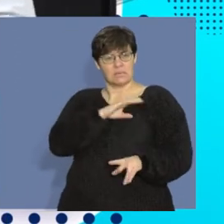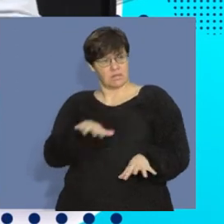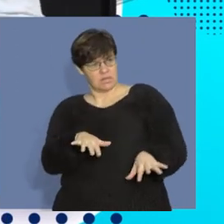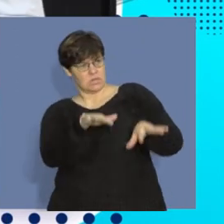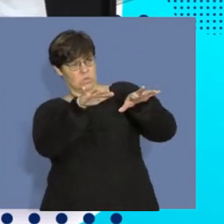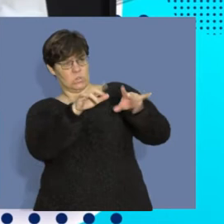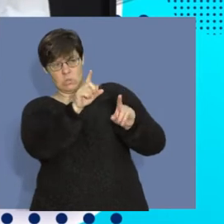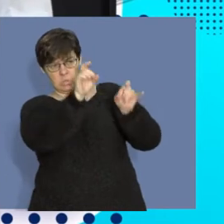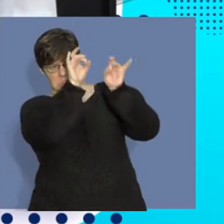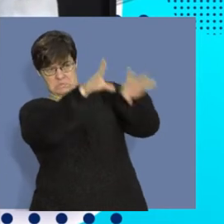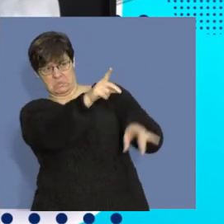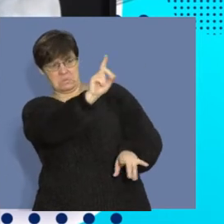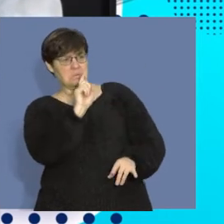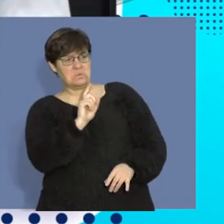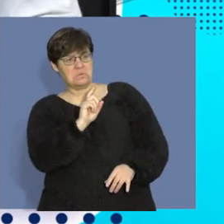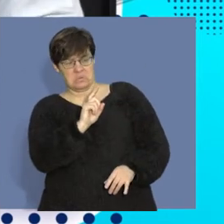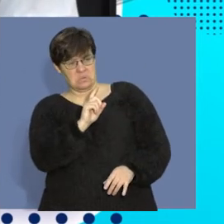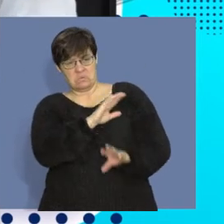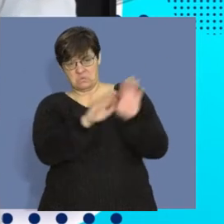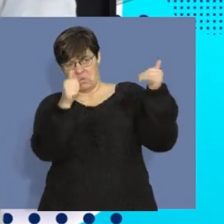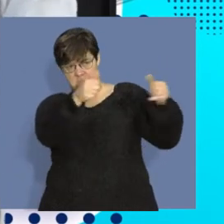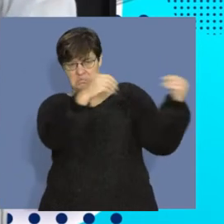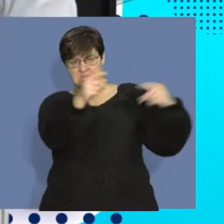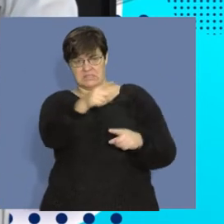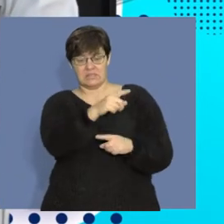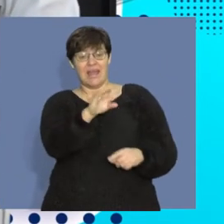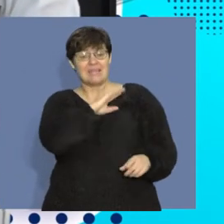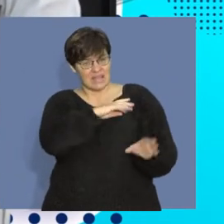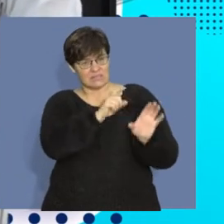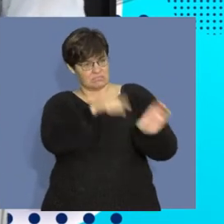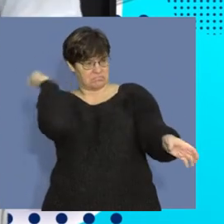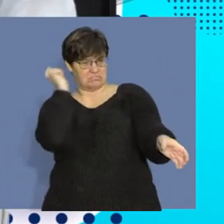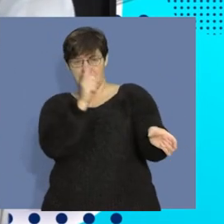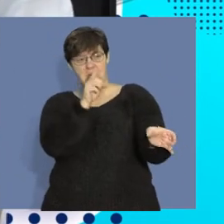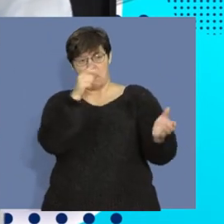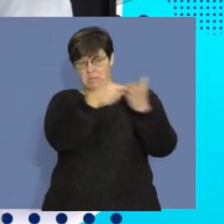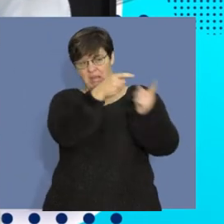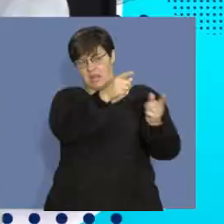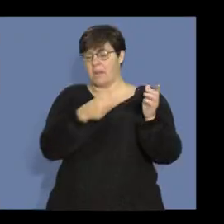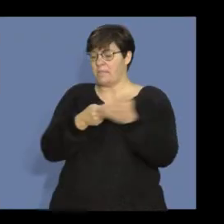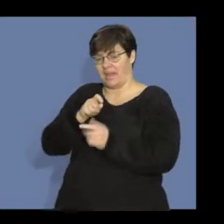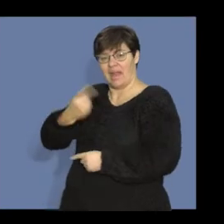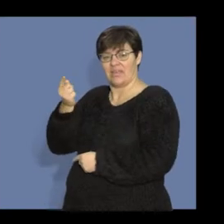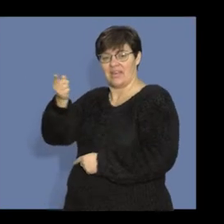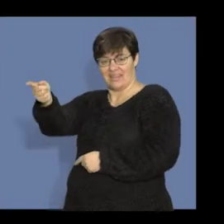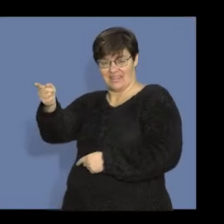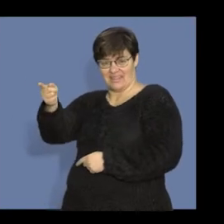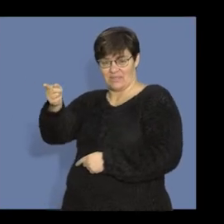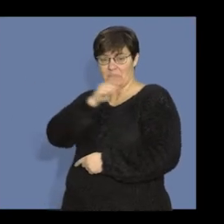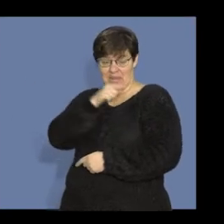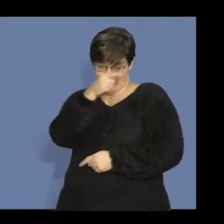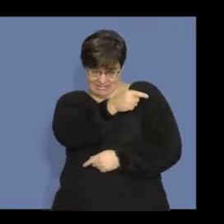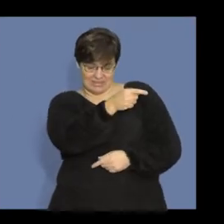have negative publicity for the business. You're going to start losing consumers, and therefore the business will